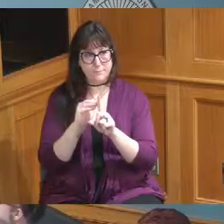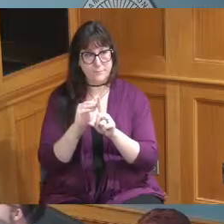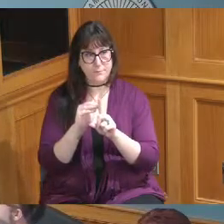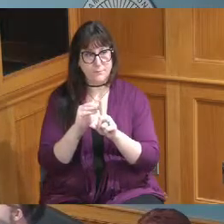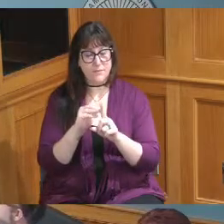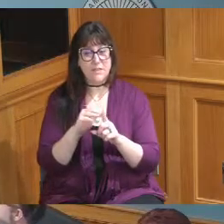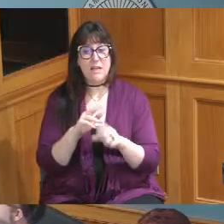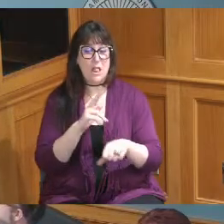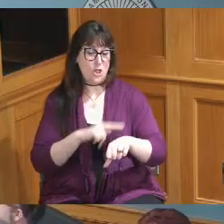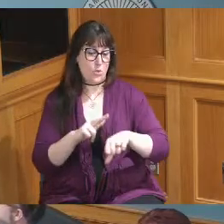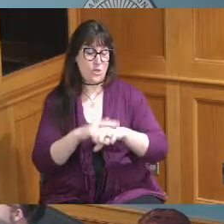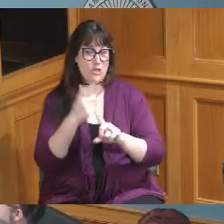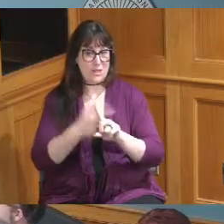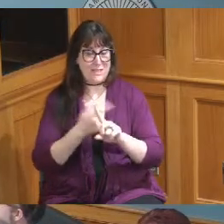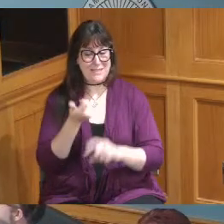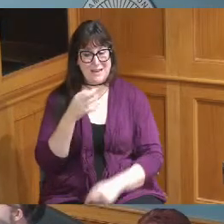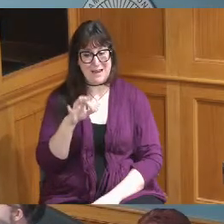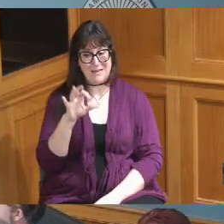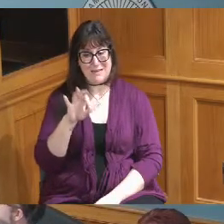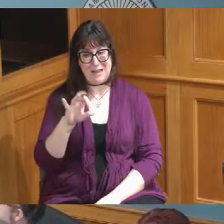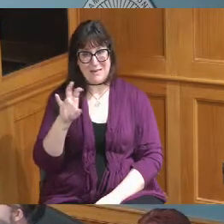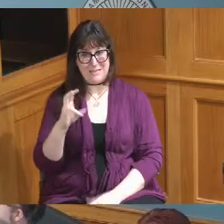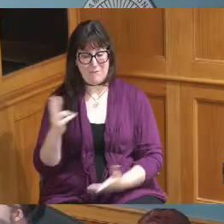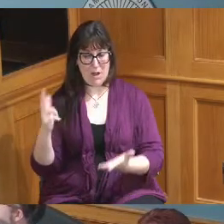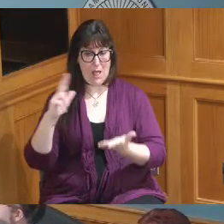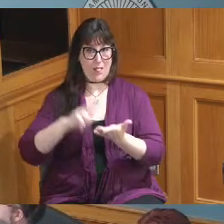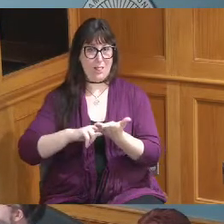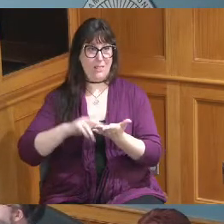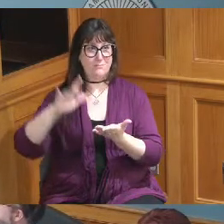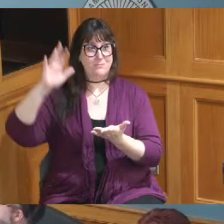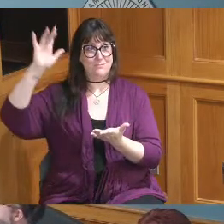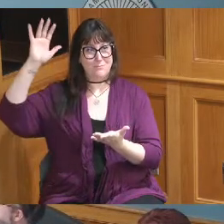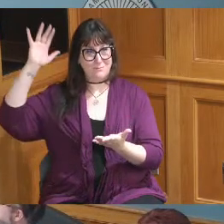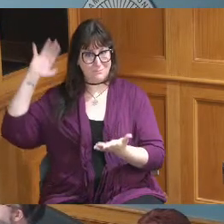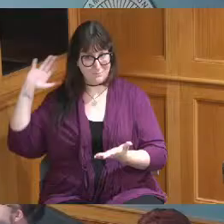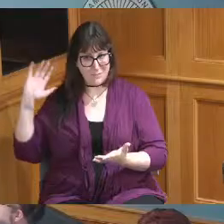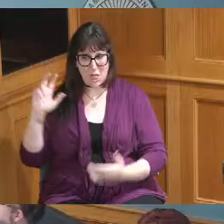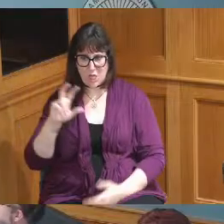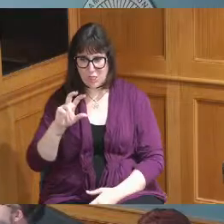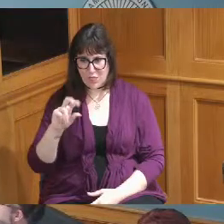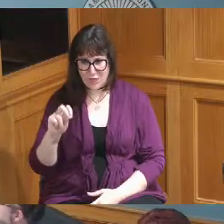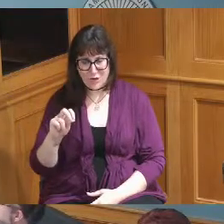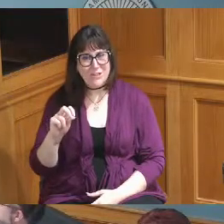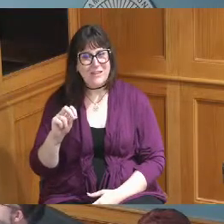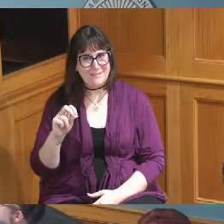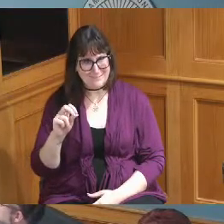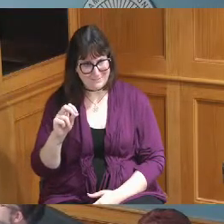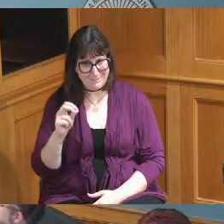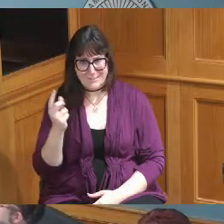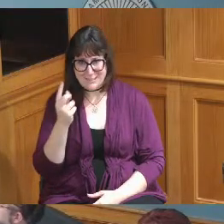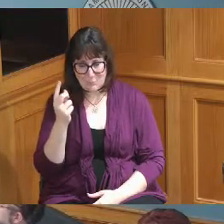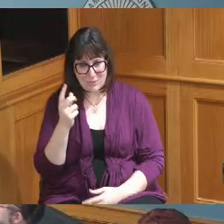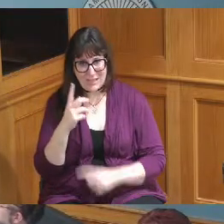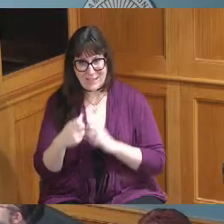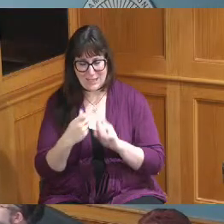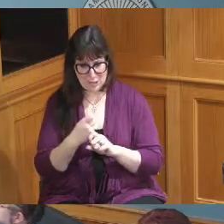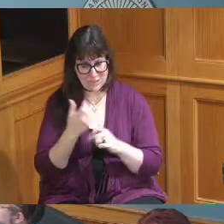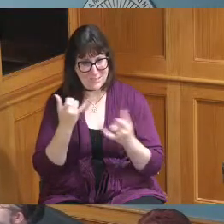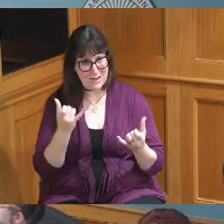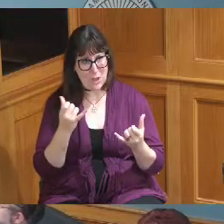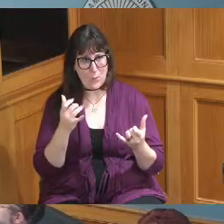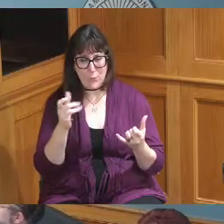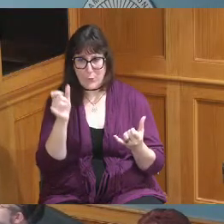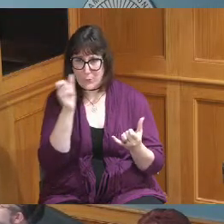lease was signed in 1997. I mean, it's amazing how quickly 30-some years or almost 30 years can pass. This is a new